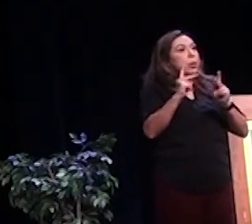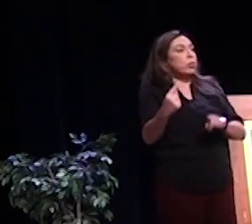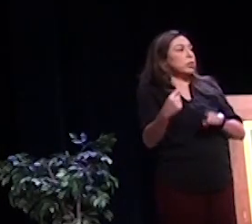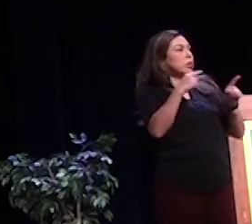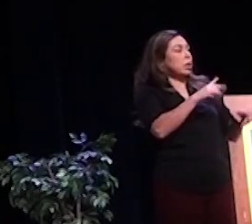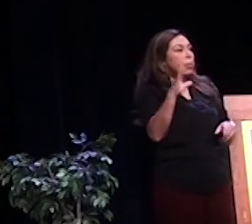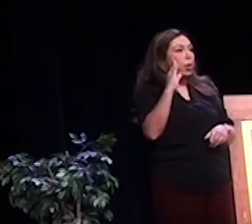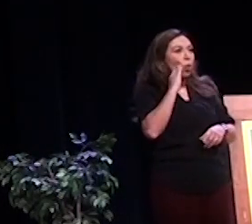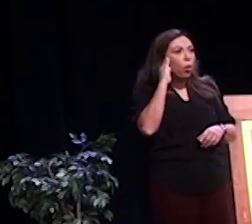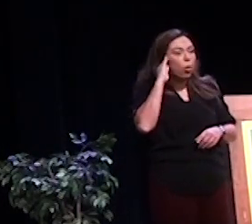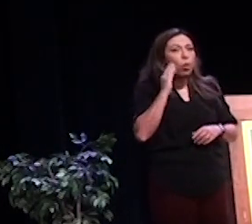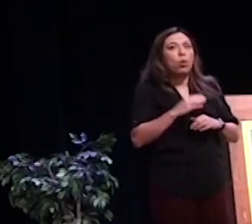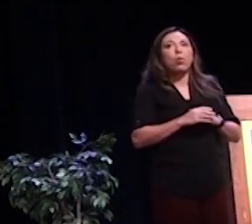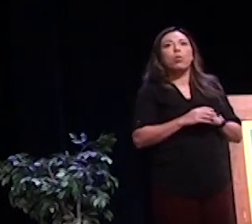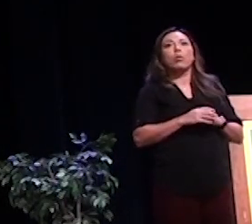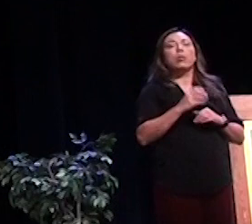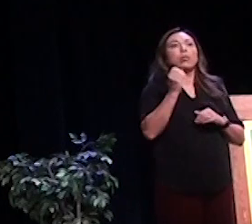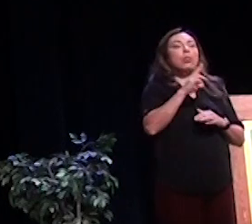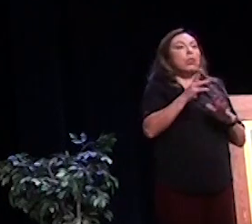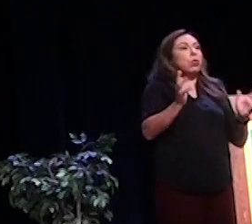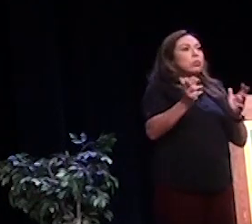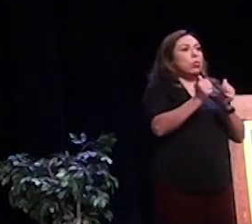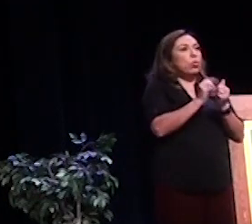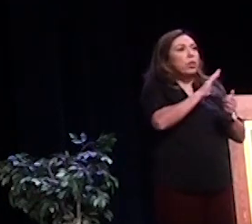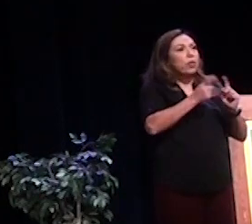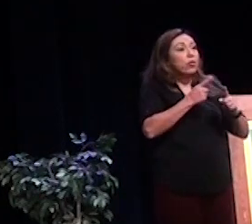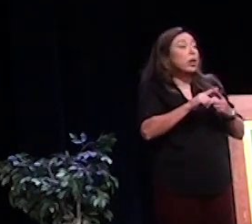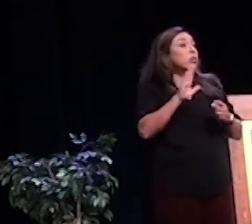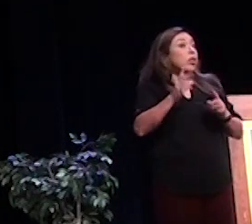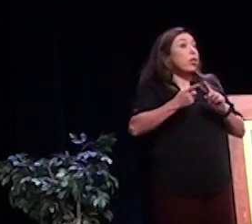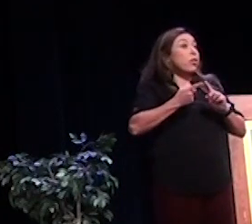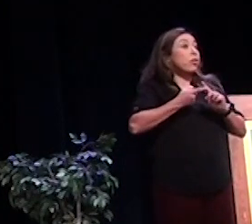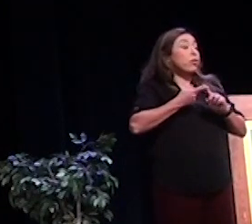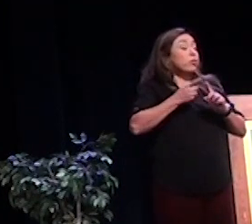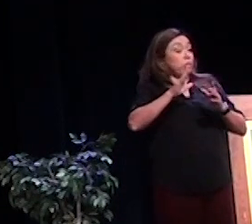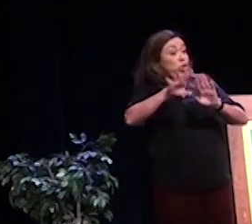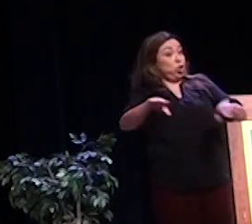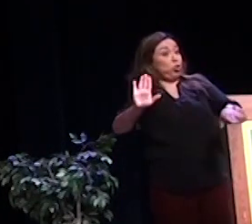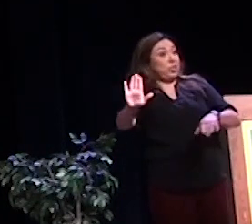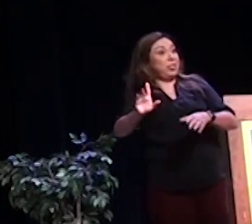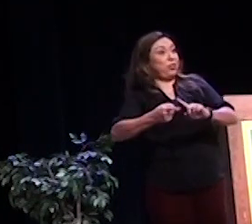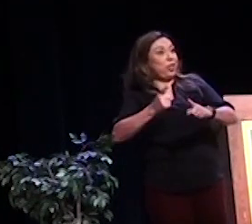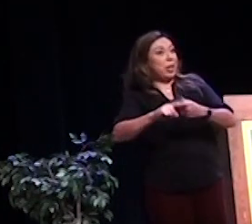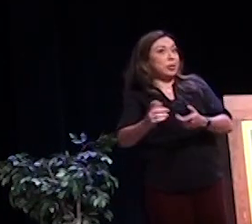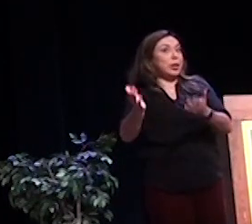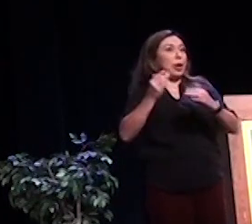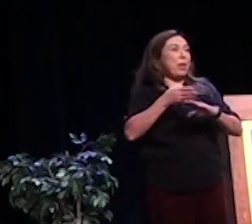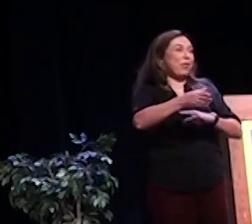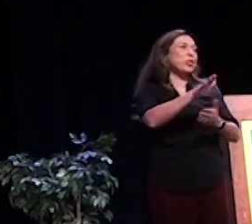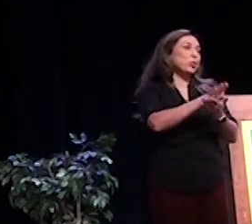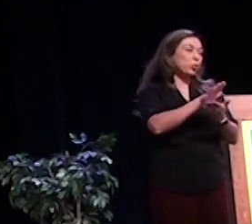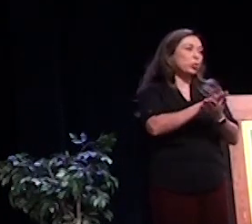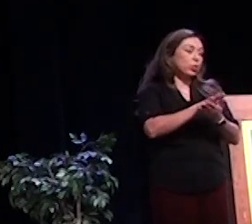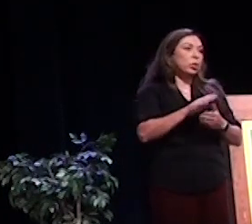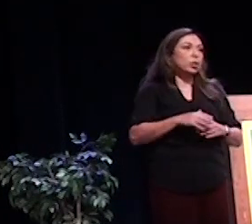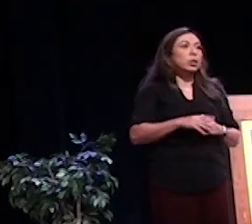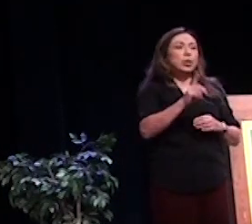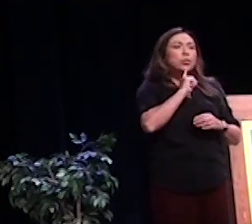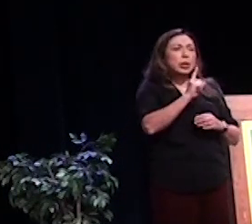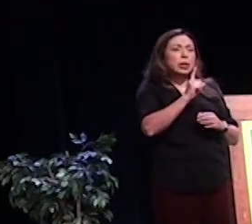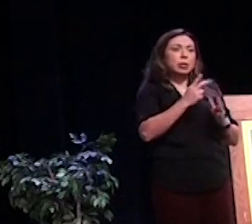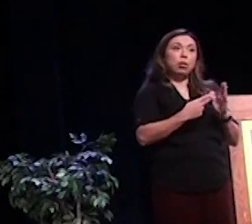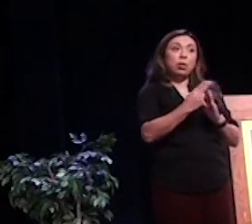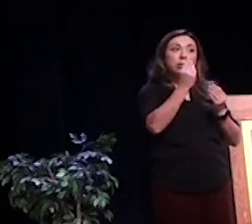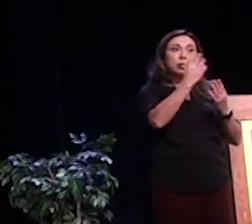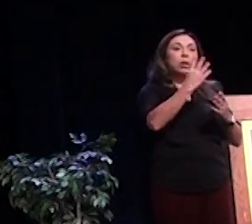home, or having maybe their friends or their children's friends come over after school. And to be honest, home is really